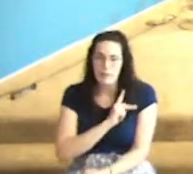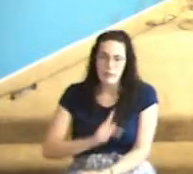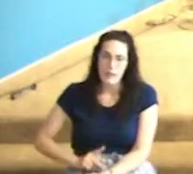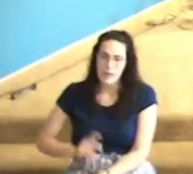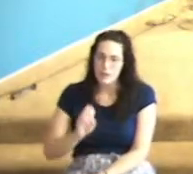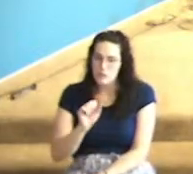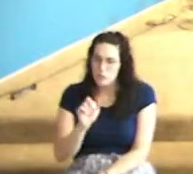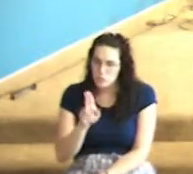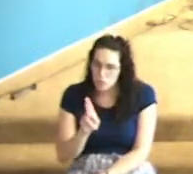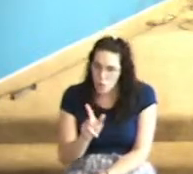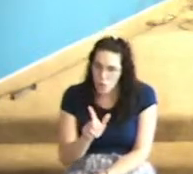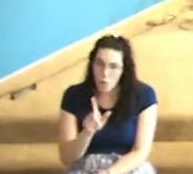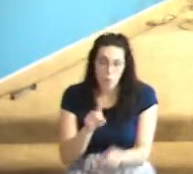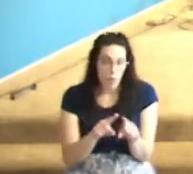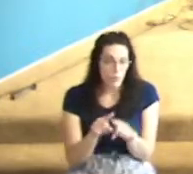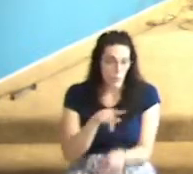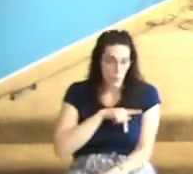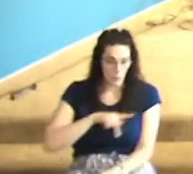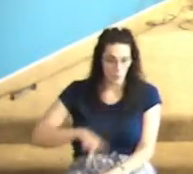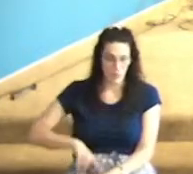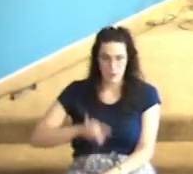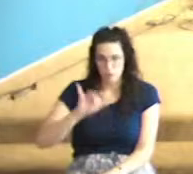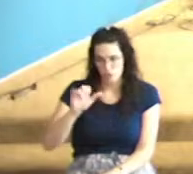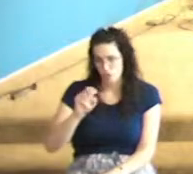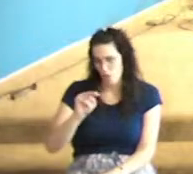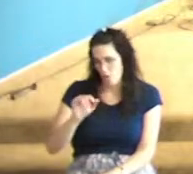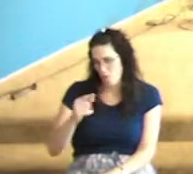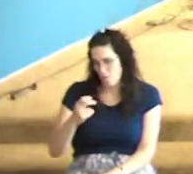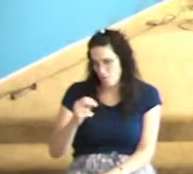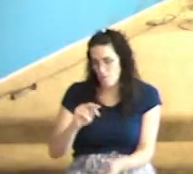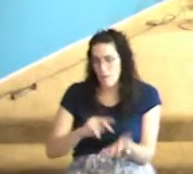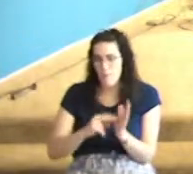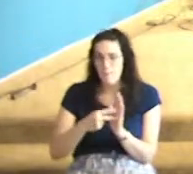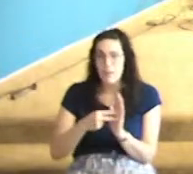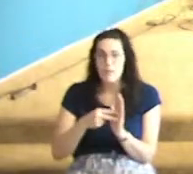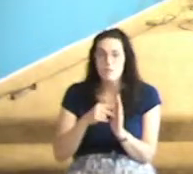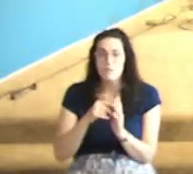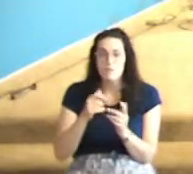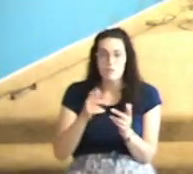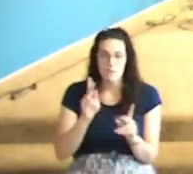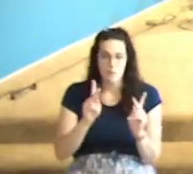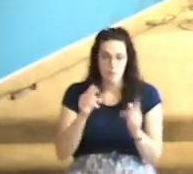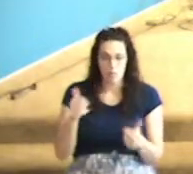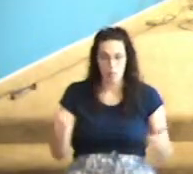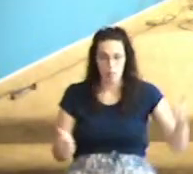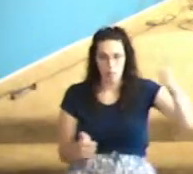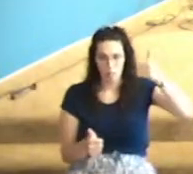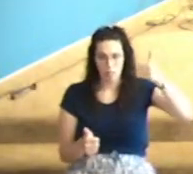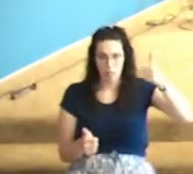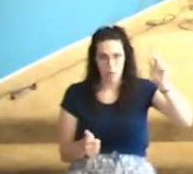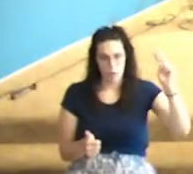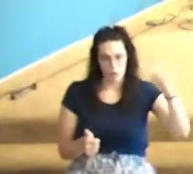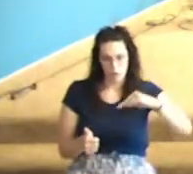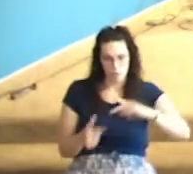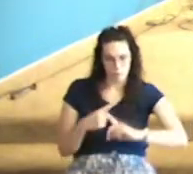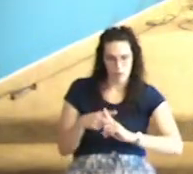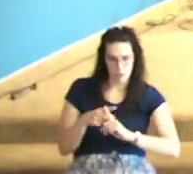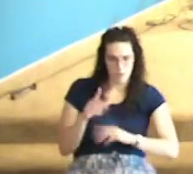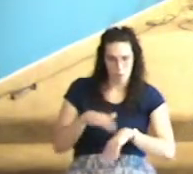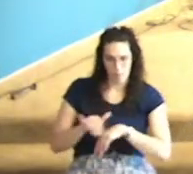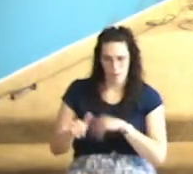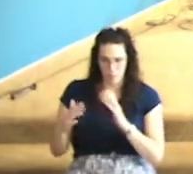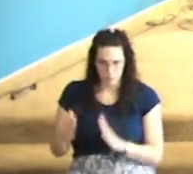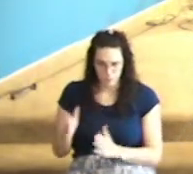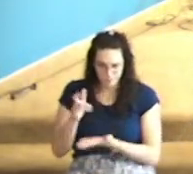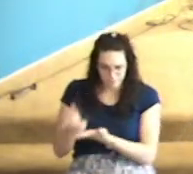prince Jonathan. So someone lesser looking to someone finding favor. We're going to talk more about that this summer when we get into those 200